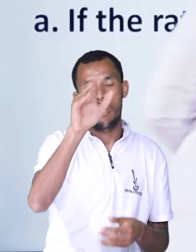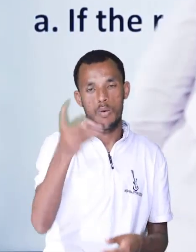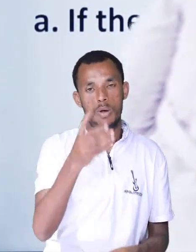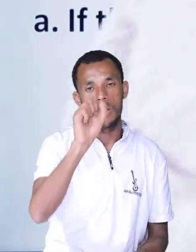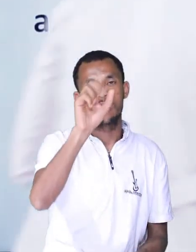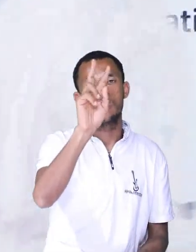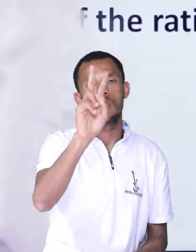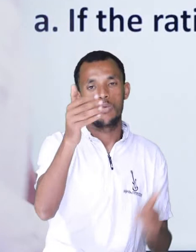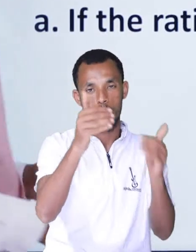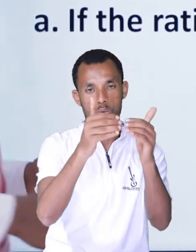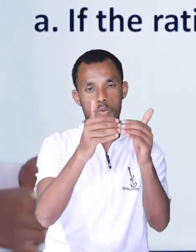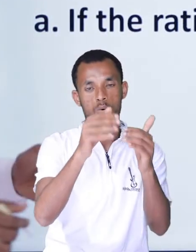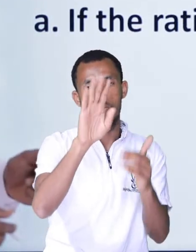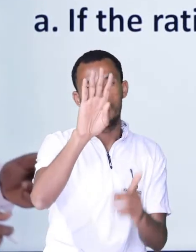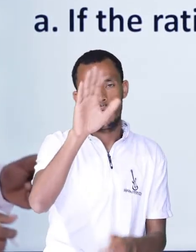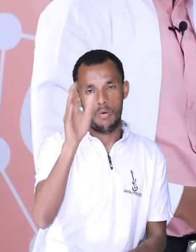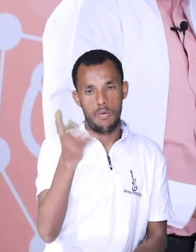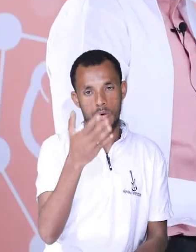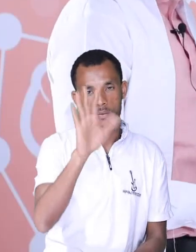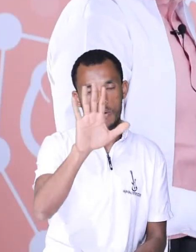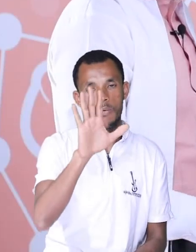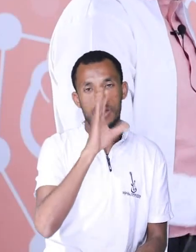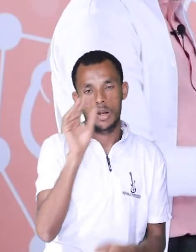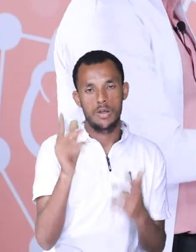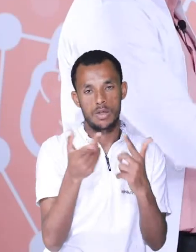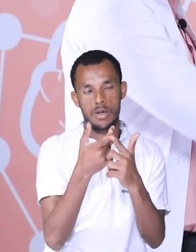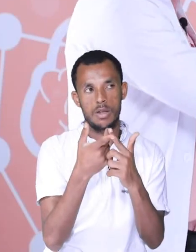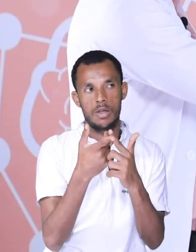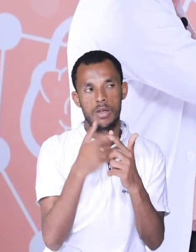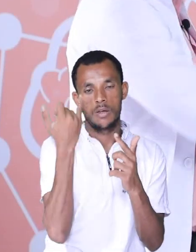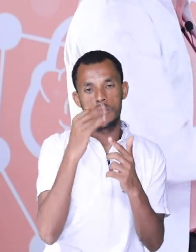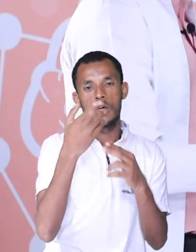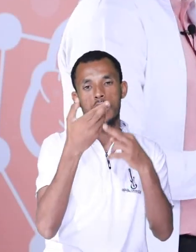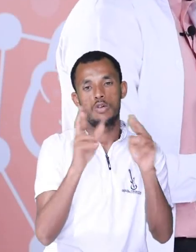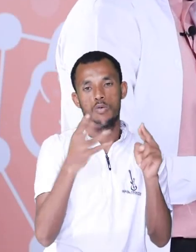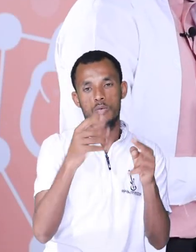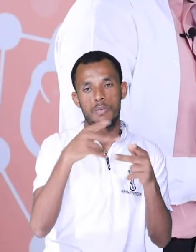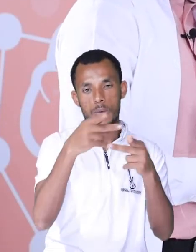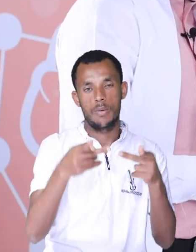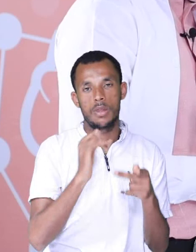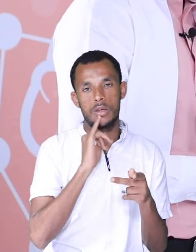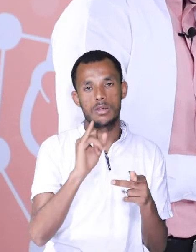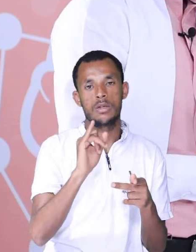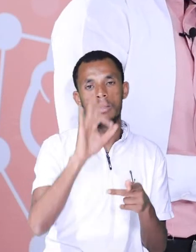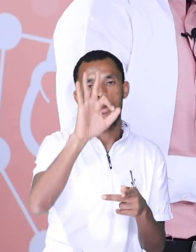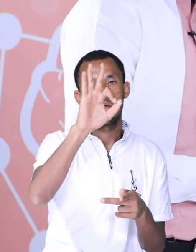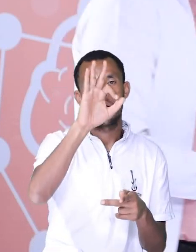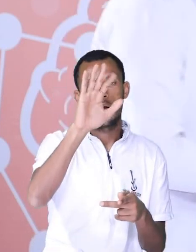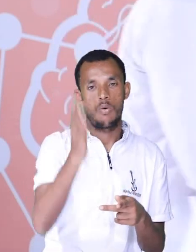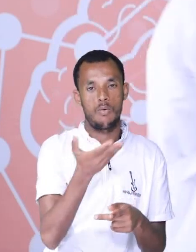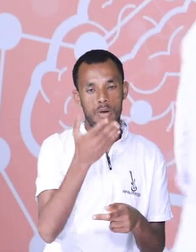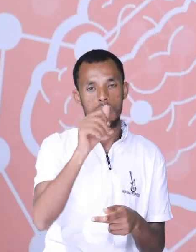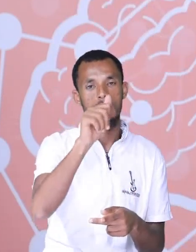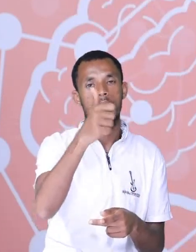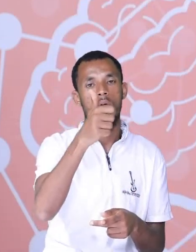S2 is equal to 4 over 5. And the second one, if the ratio of their perimeter is 9 over 10.